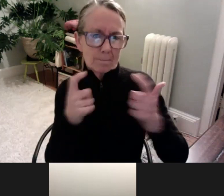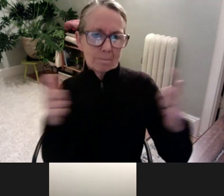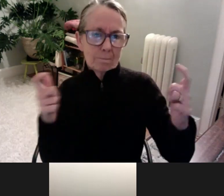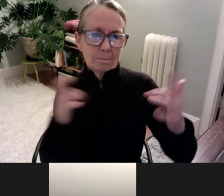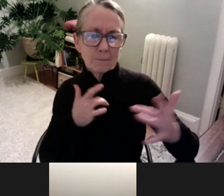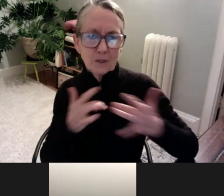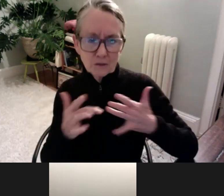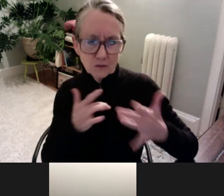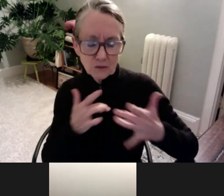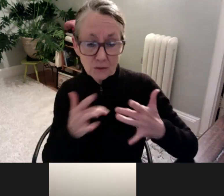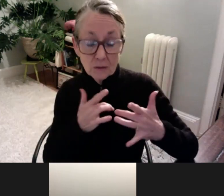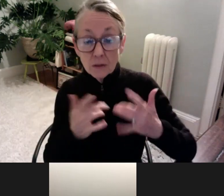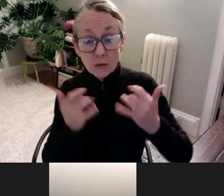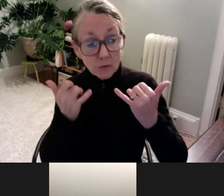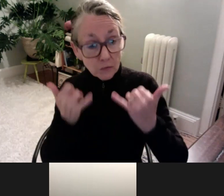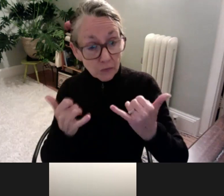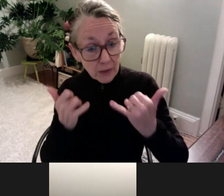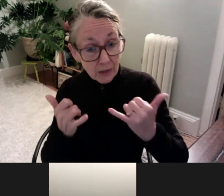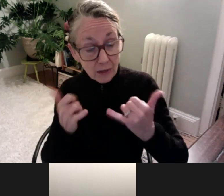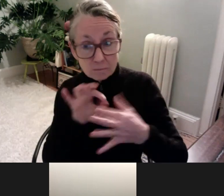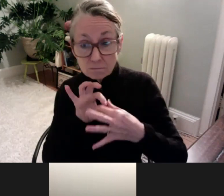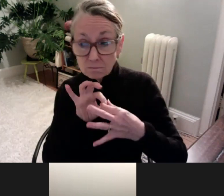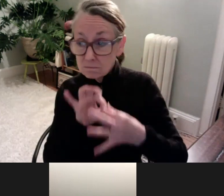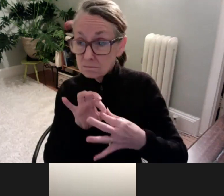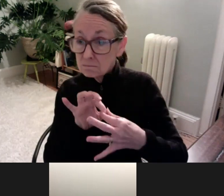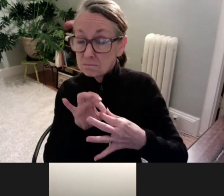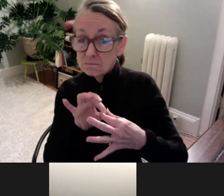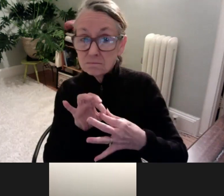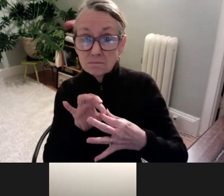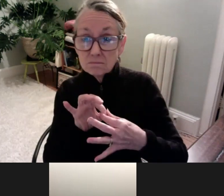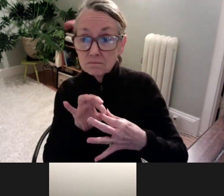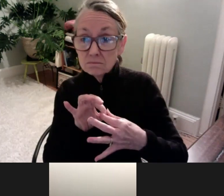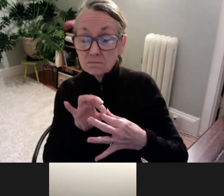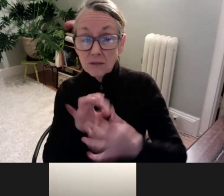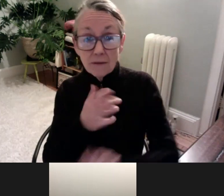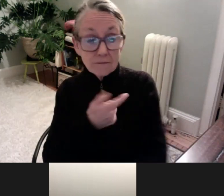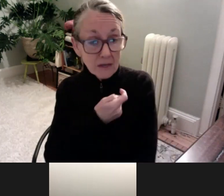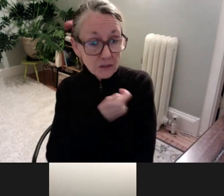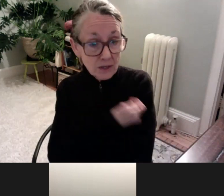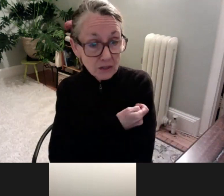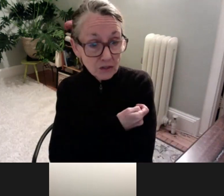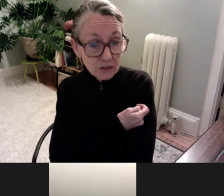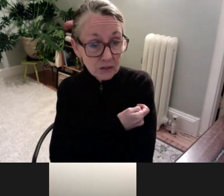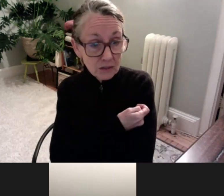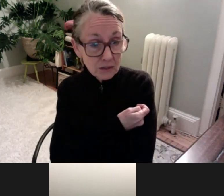concern right now when it comes to the vaccination